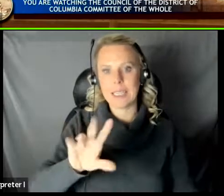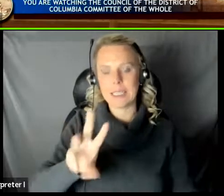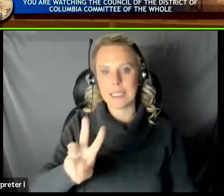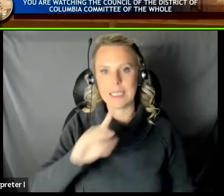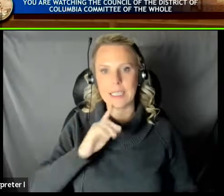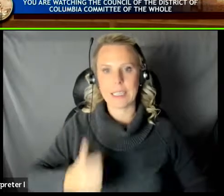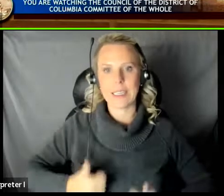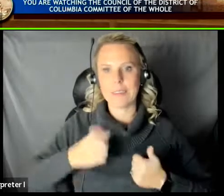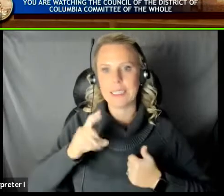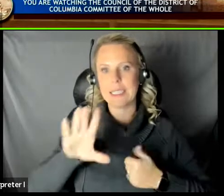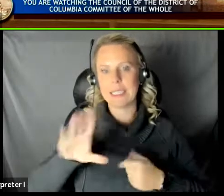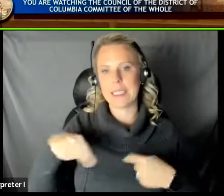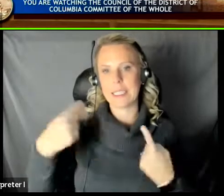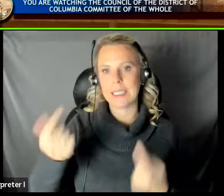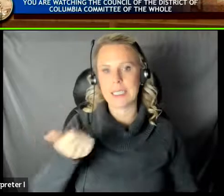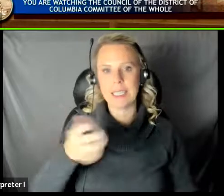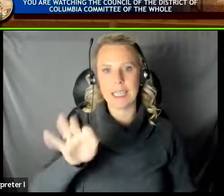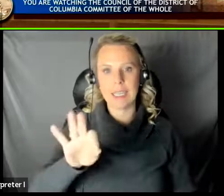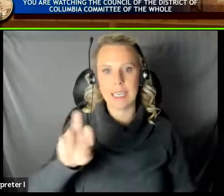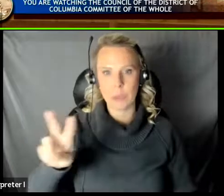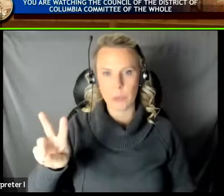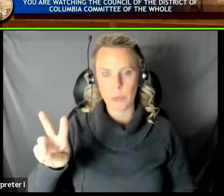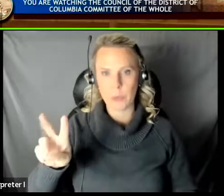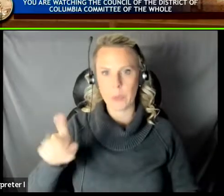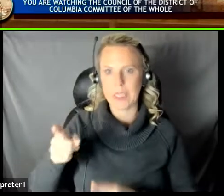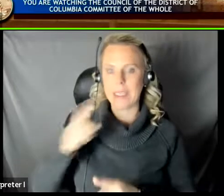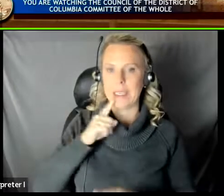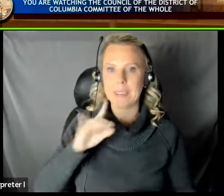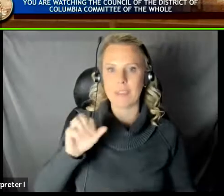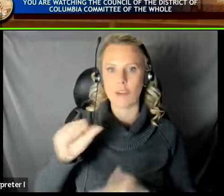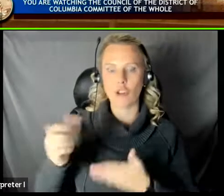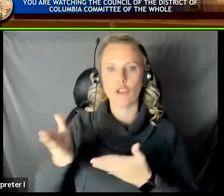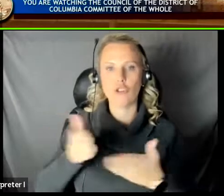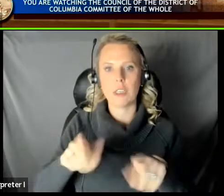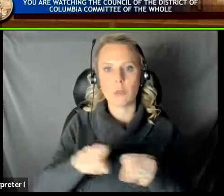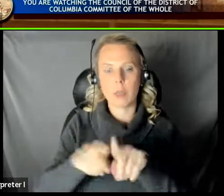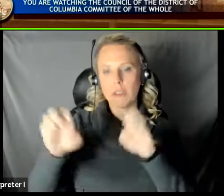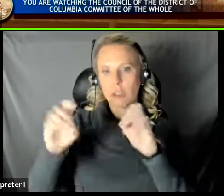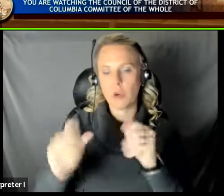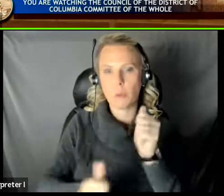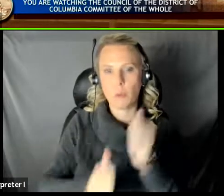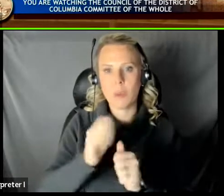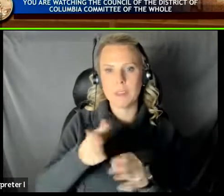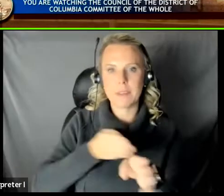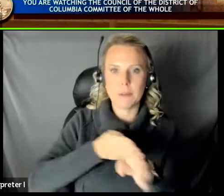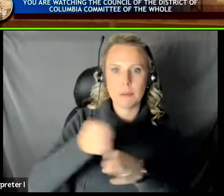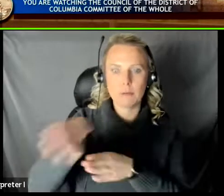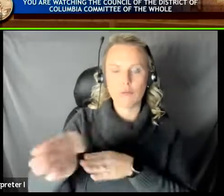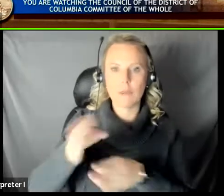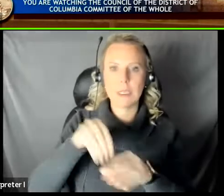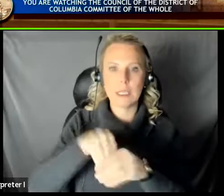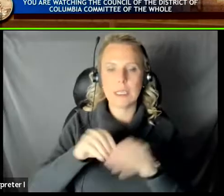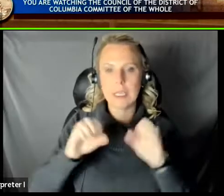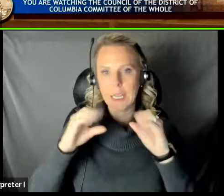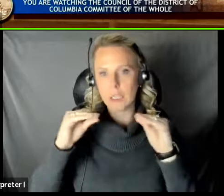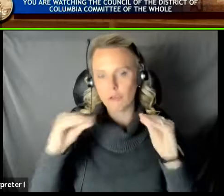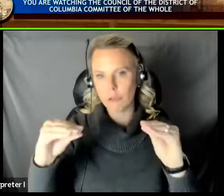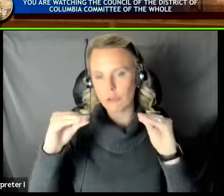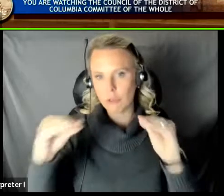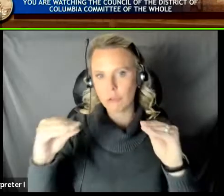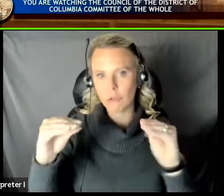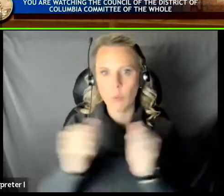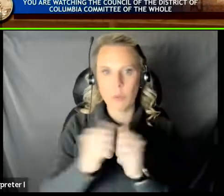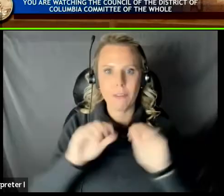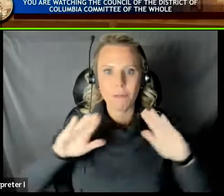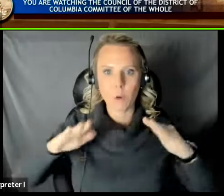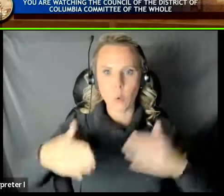resident since 1992. He is a civil servant and an educator, having spent most of his adult life working in education with a